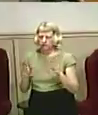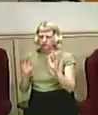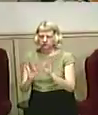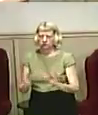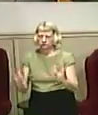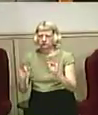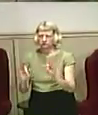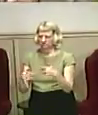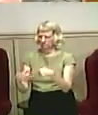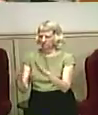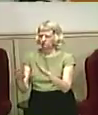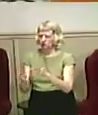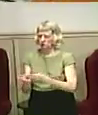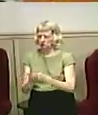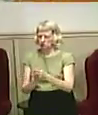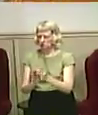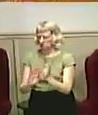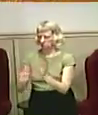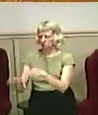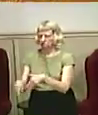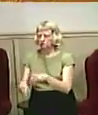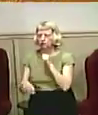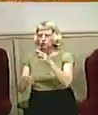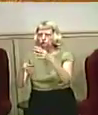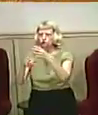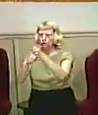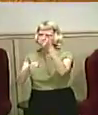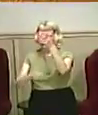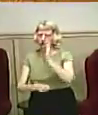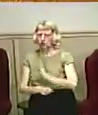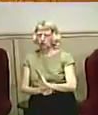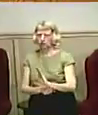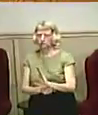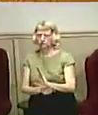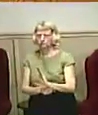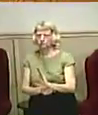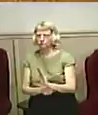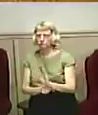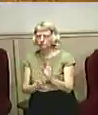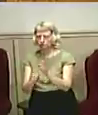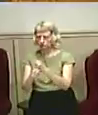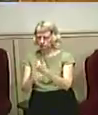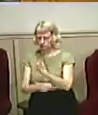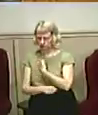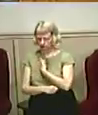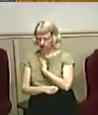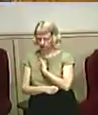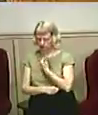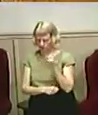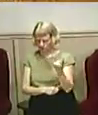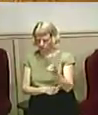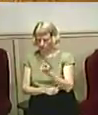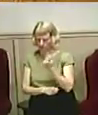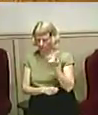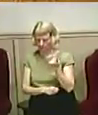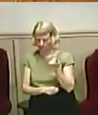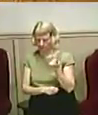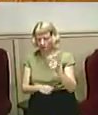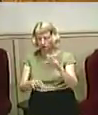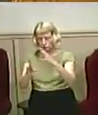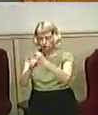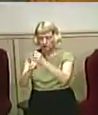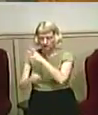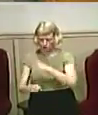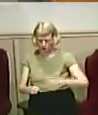mercy. There is no truth because we're not trusting in God. We're trusting only in ourselves. But it says here, trust